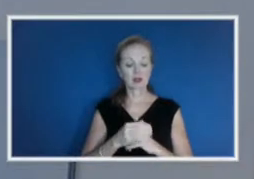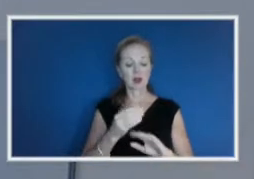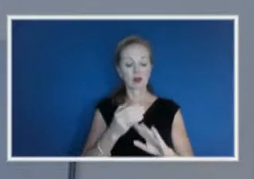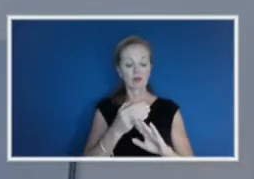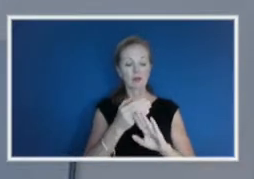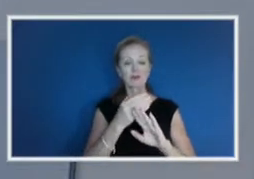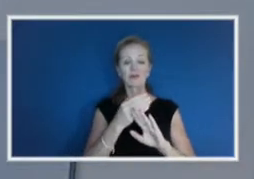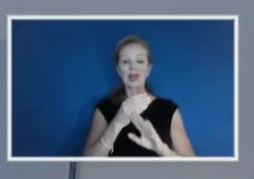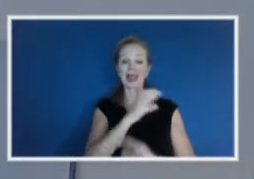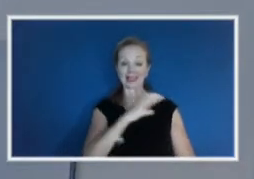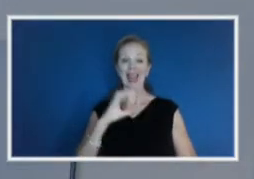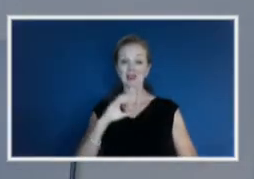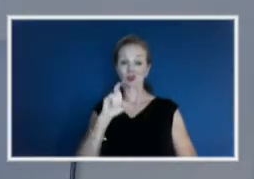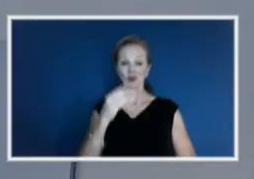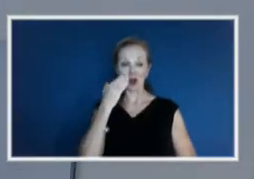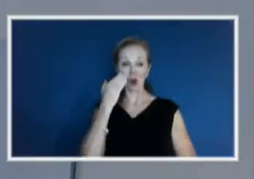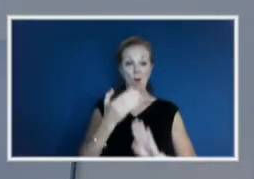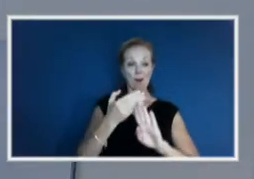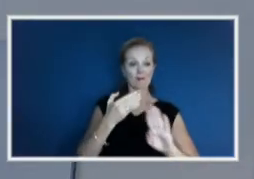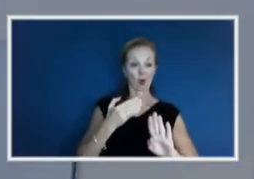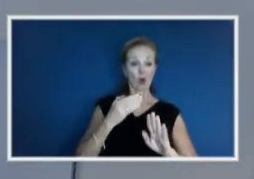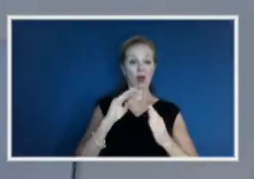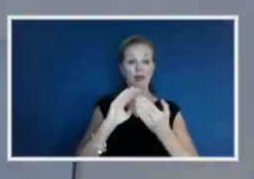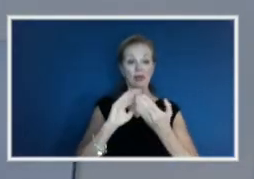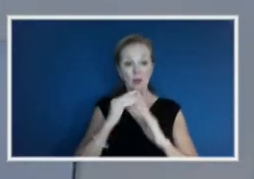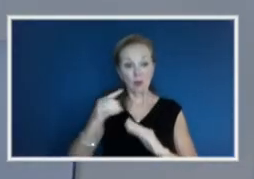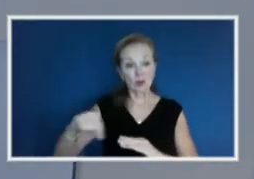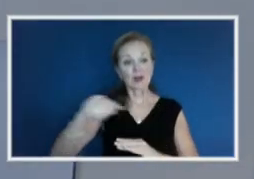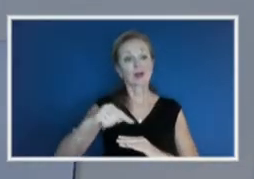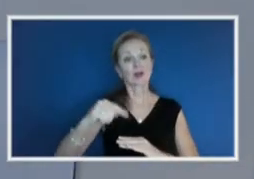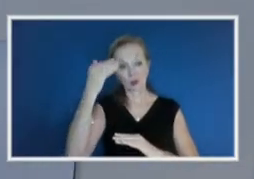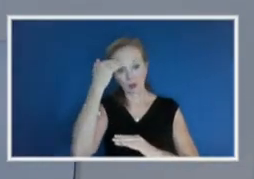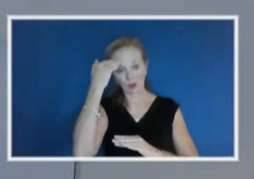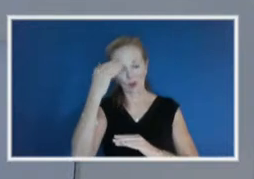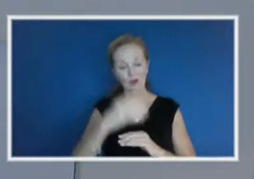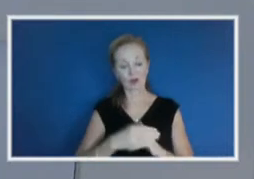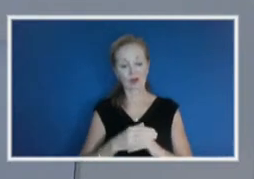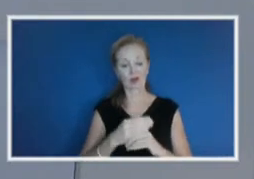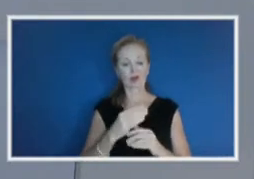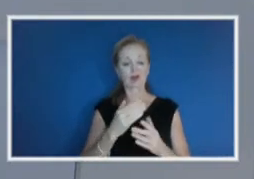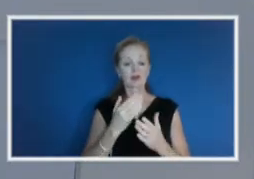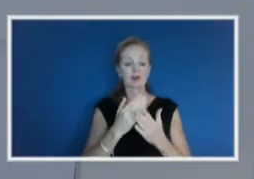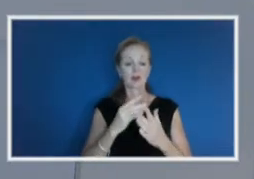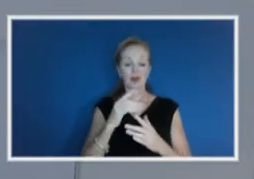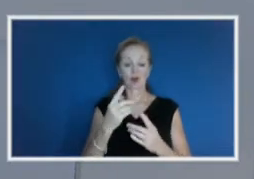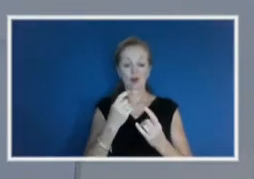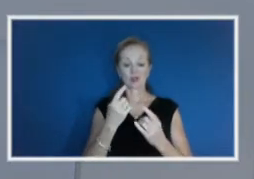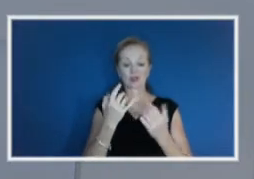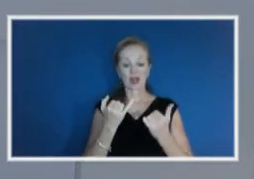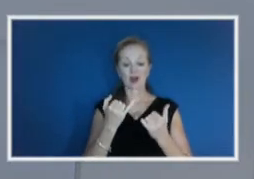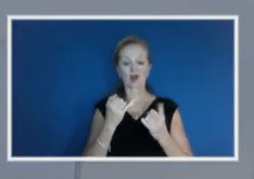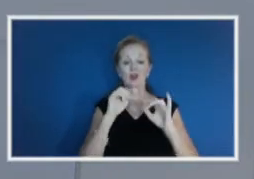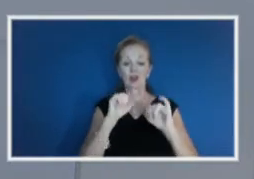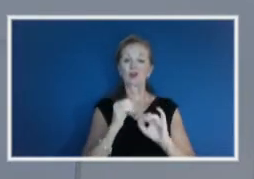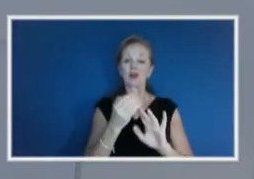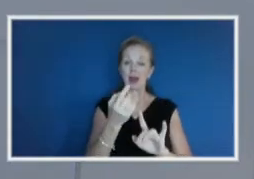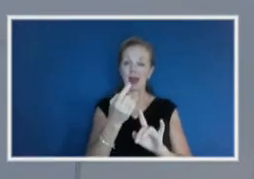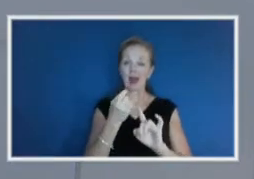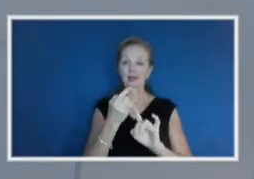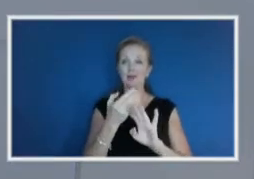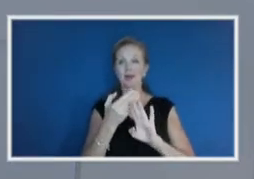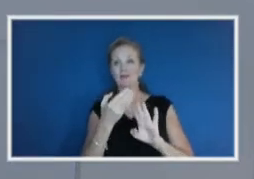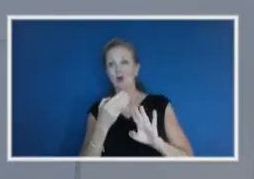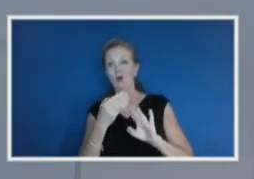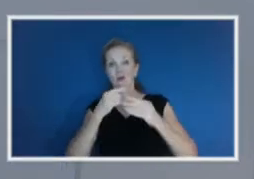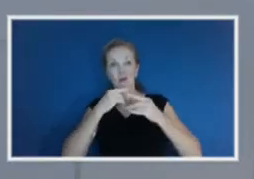before the public knew, so that some of the questions that are being asked now could have been asked before it got out there. But I'm